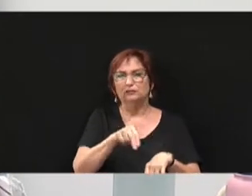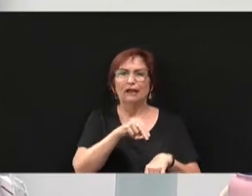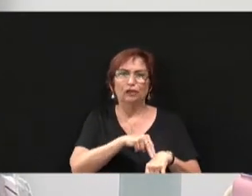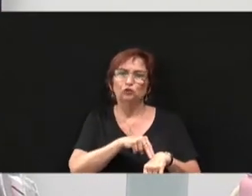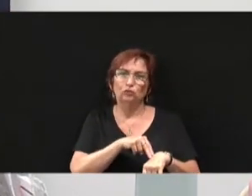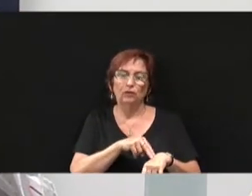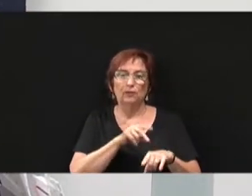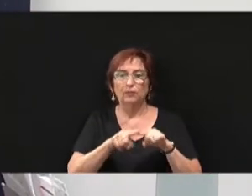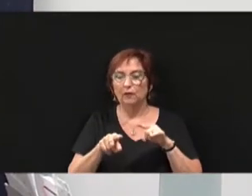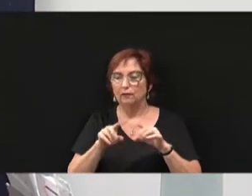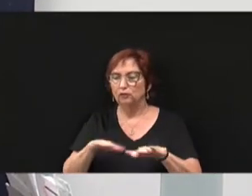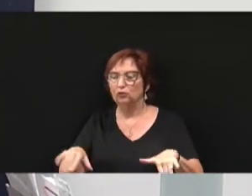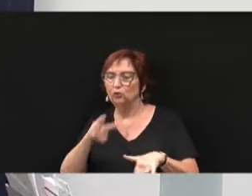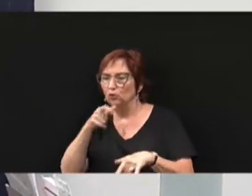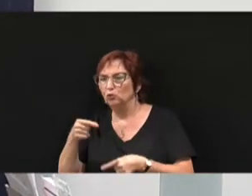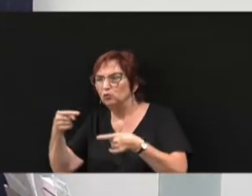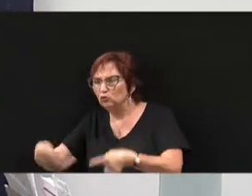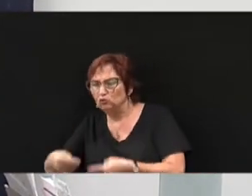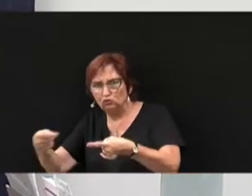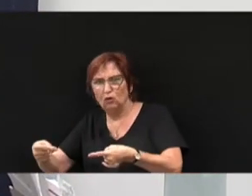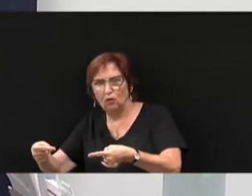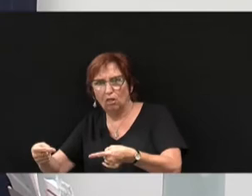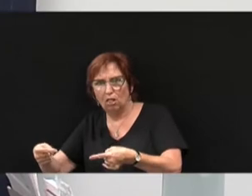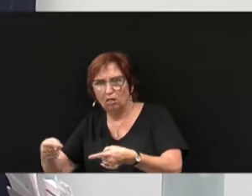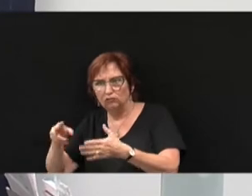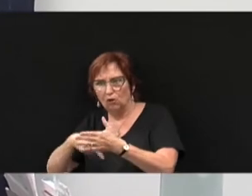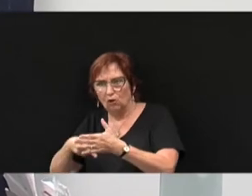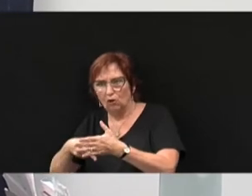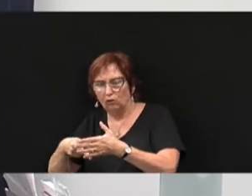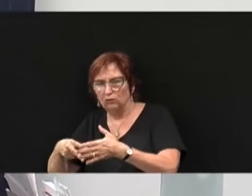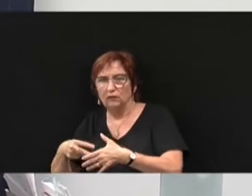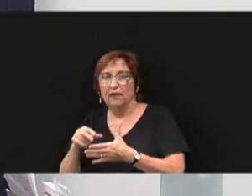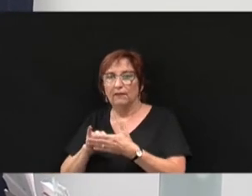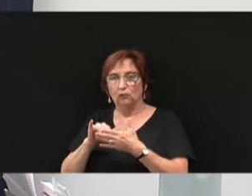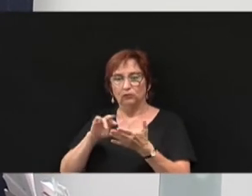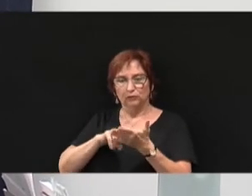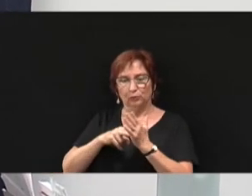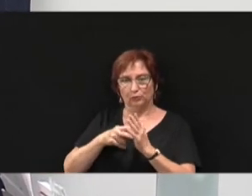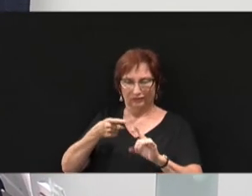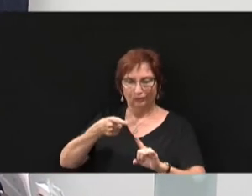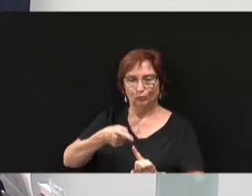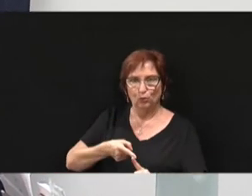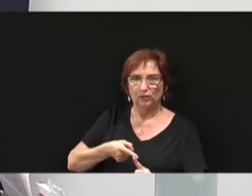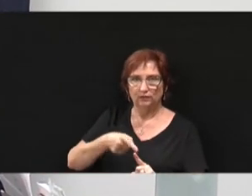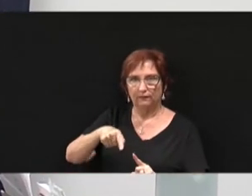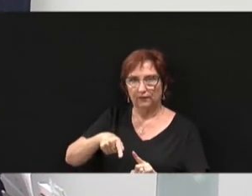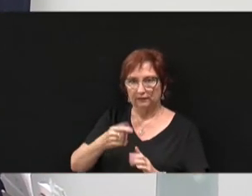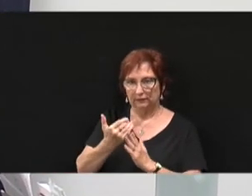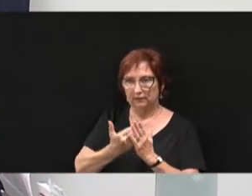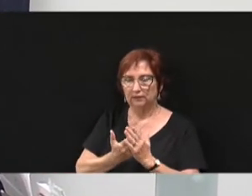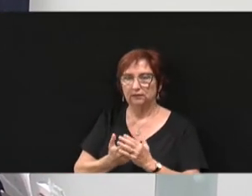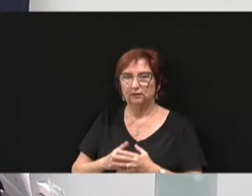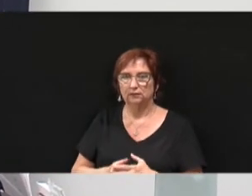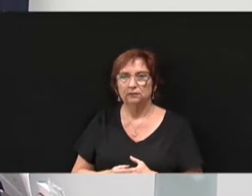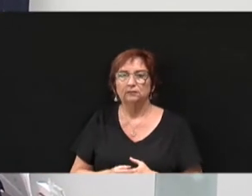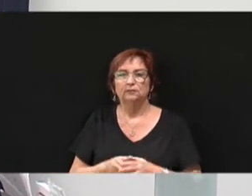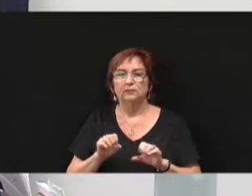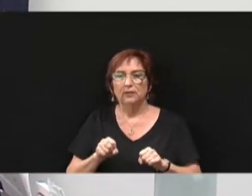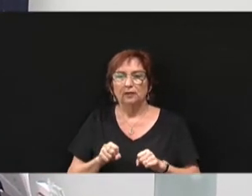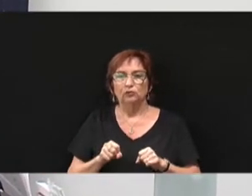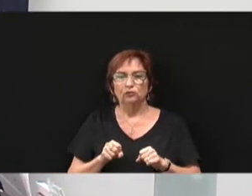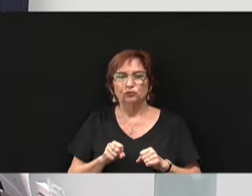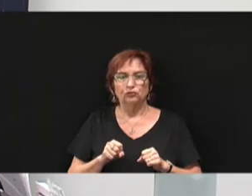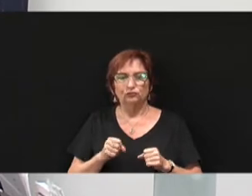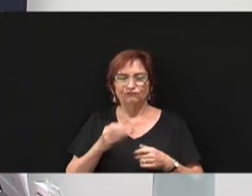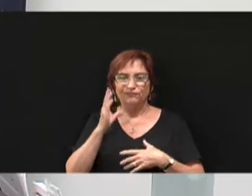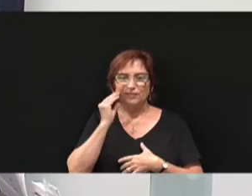struggle to learn how to read. And that was the purpose of this, is to get you give you a sense to be able to walk in their